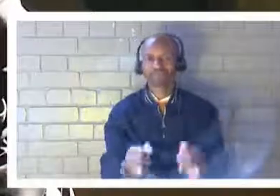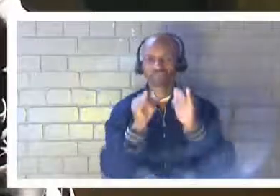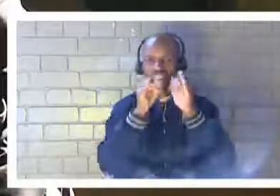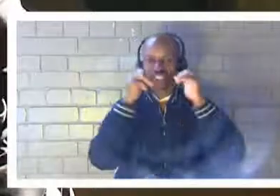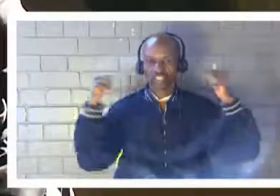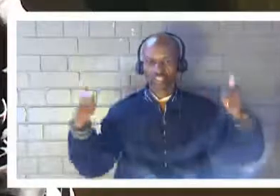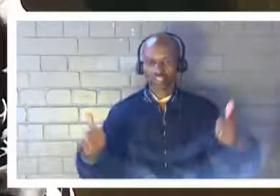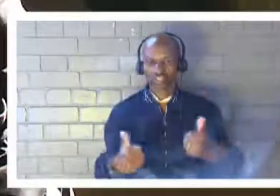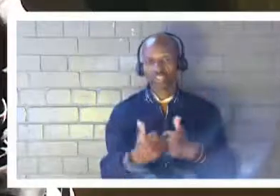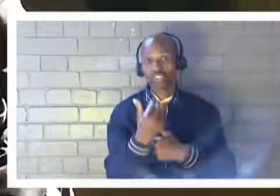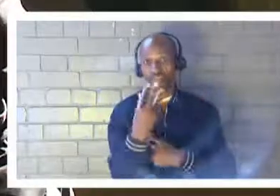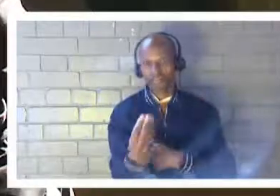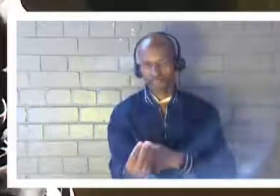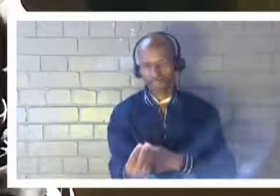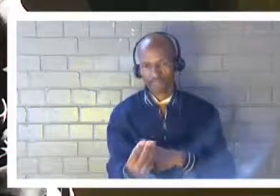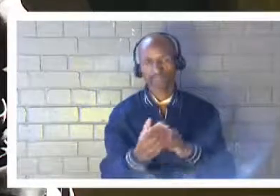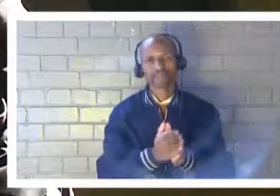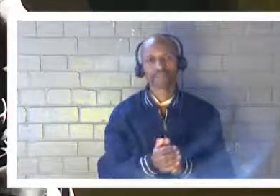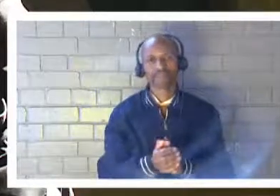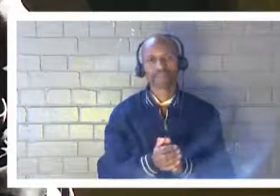challenge.